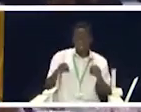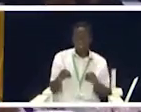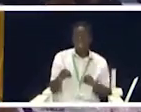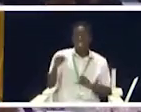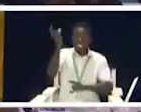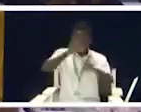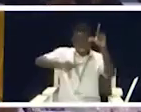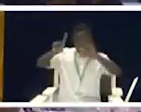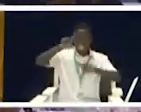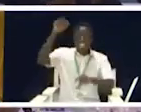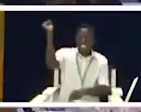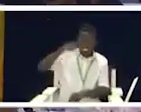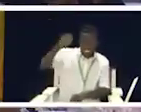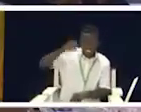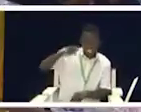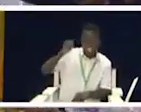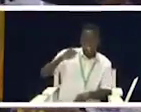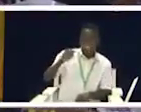Shout, yes.